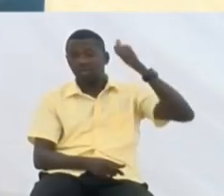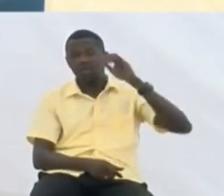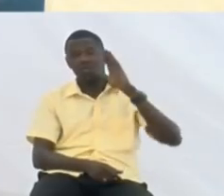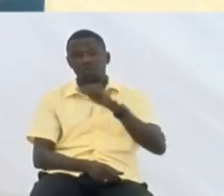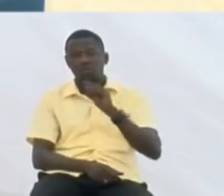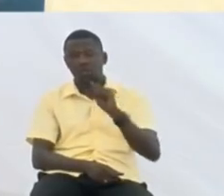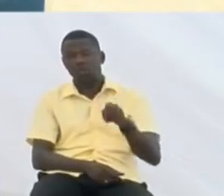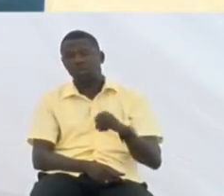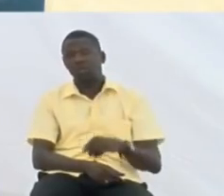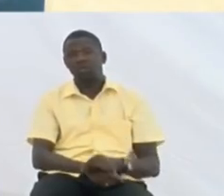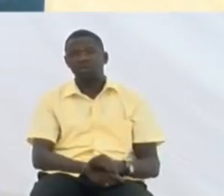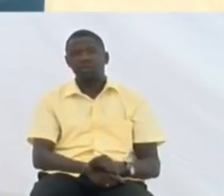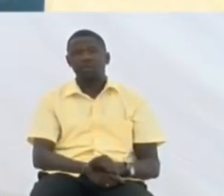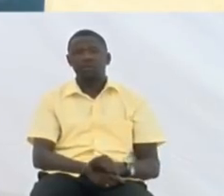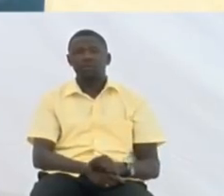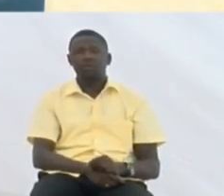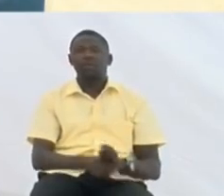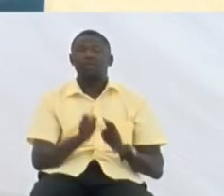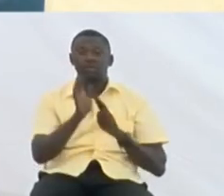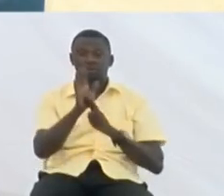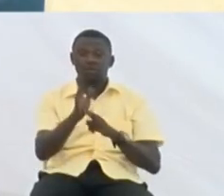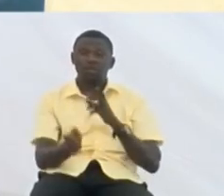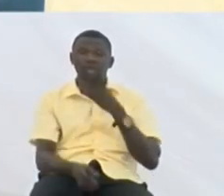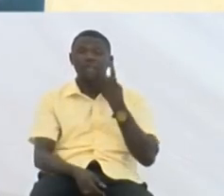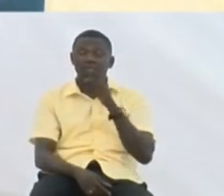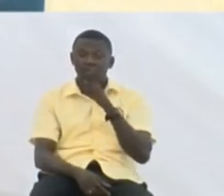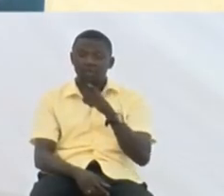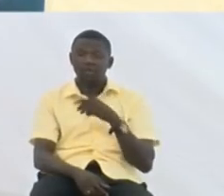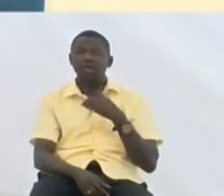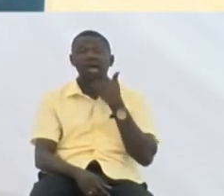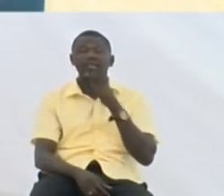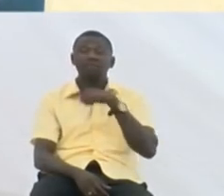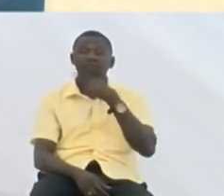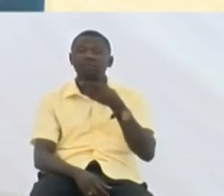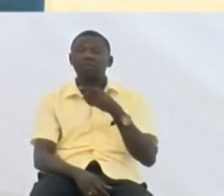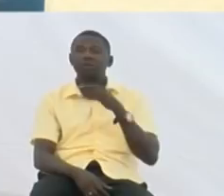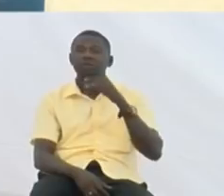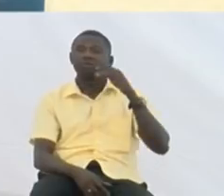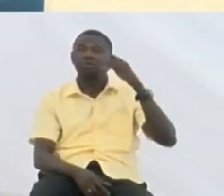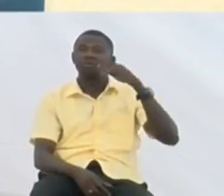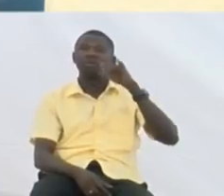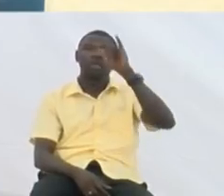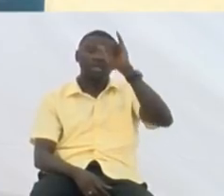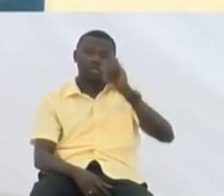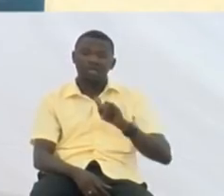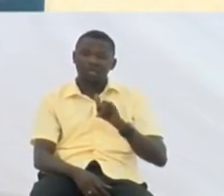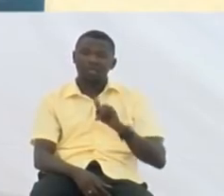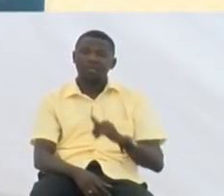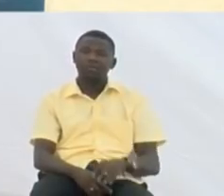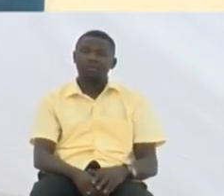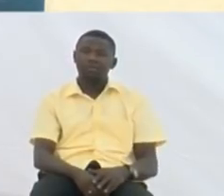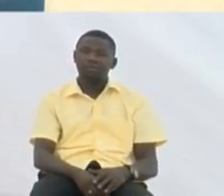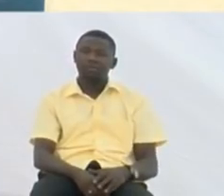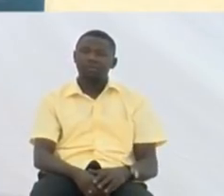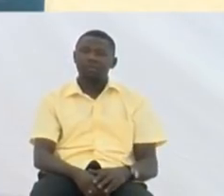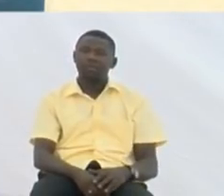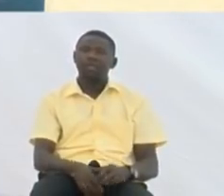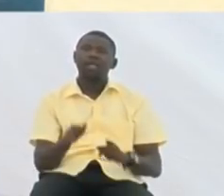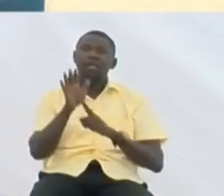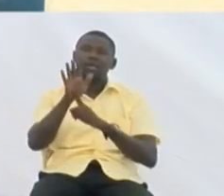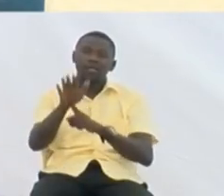Ikafola ko nalibe sango nyininkara. They used to say that if we are asking for rain. Wosangala lenga fite kunta